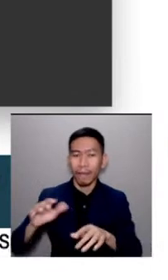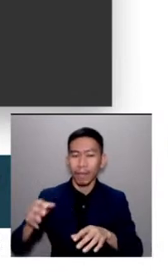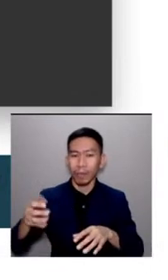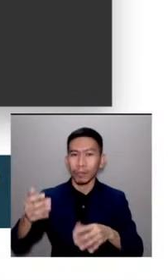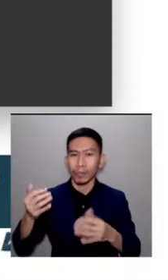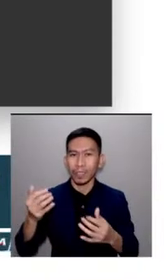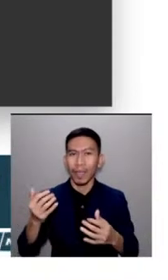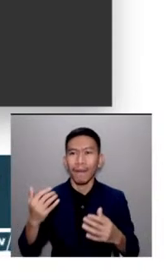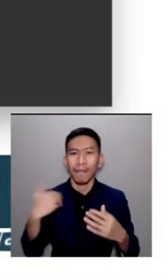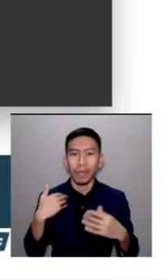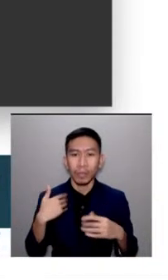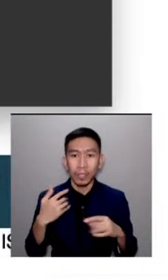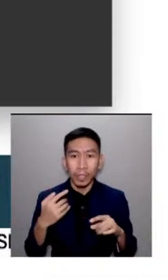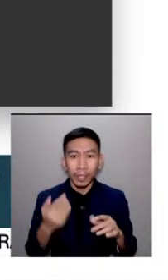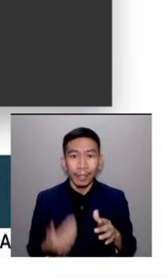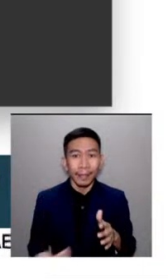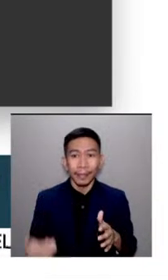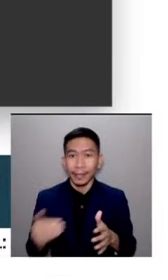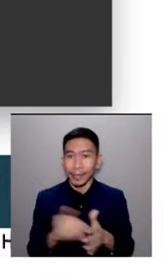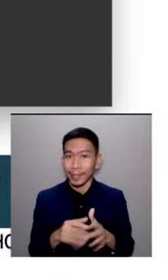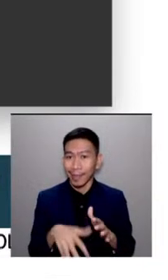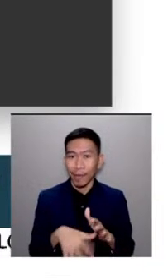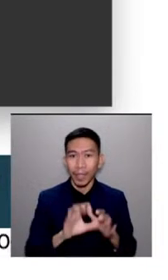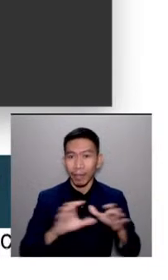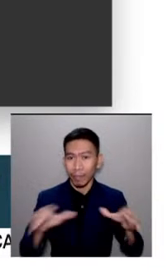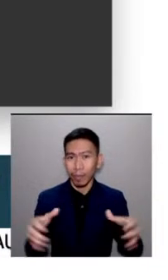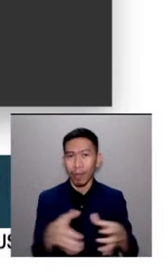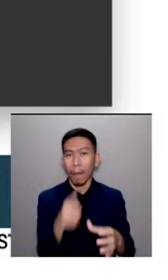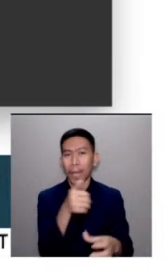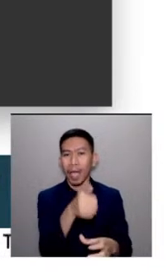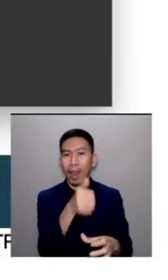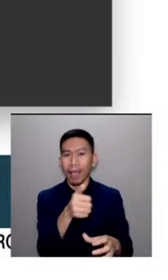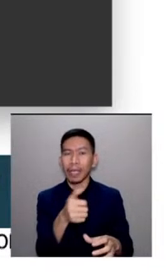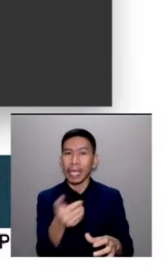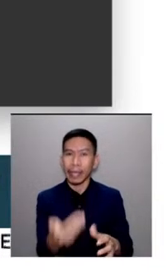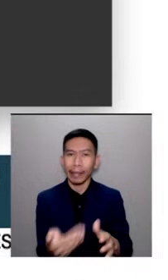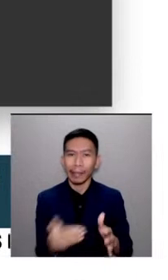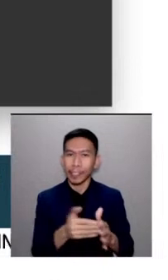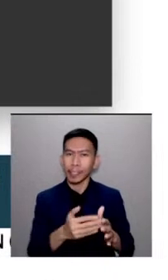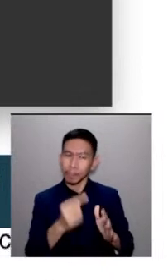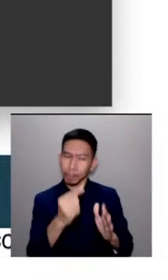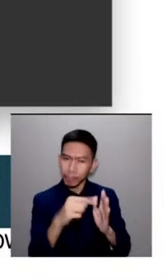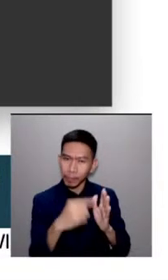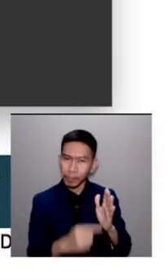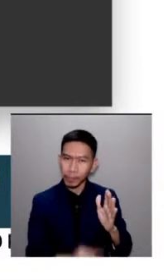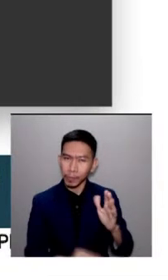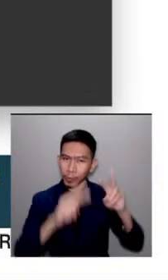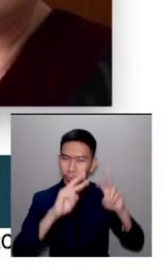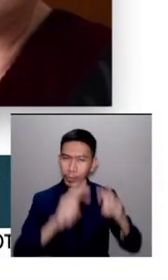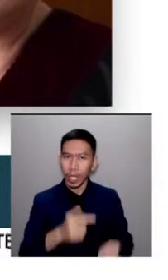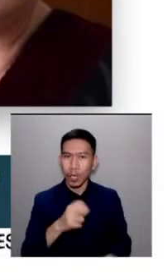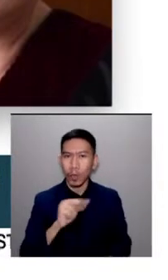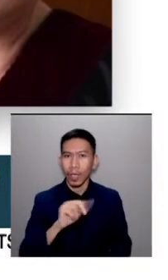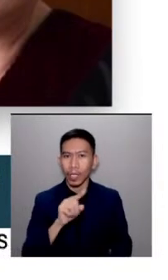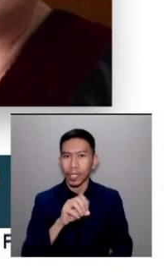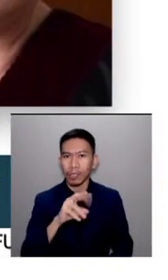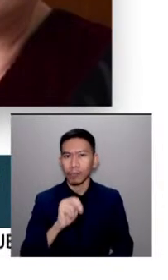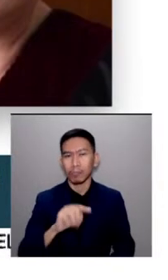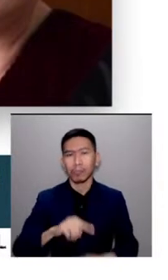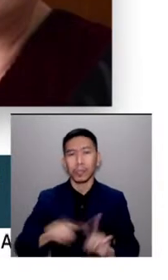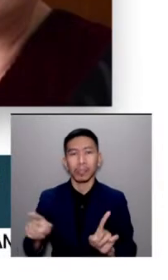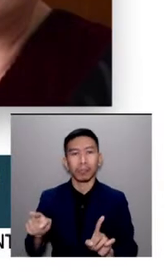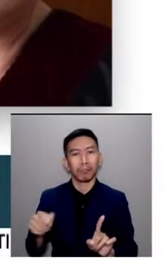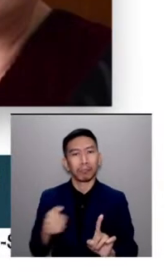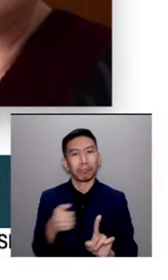hearsay. He calls on the COMELEC on bank to conduct an administrative investigation on Guanzon. But Guanzon is unfazed.